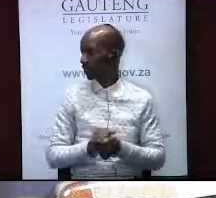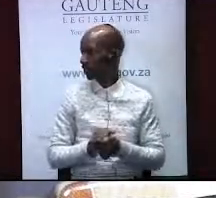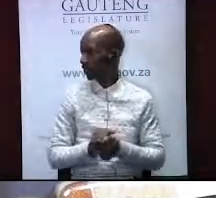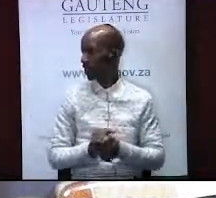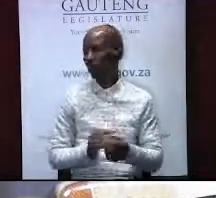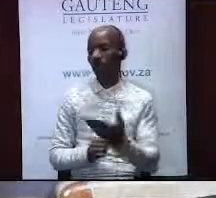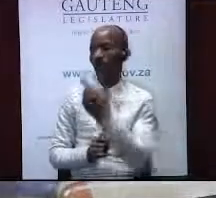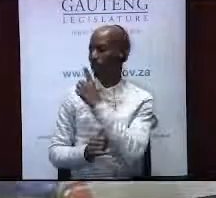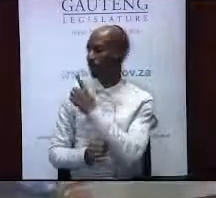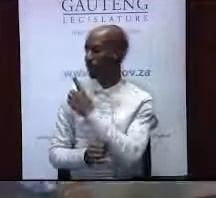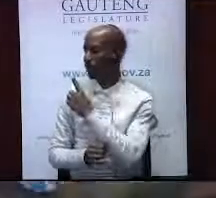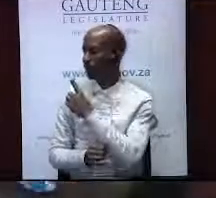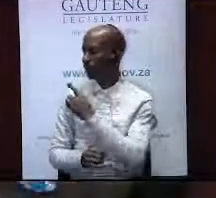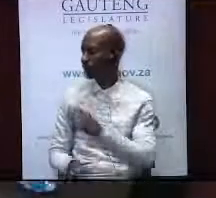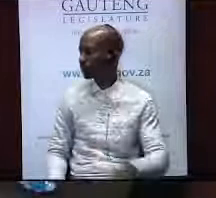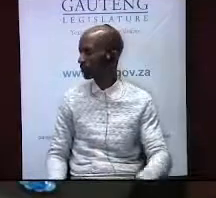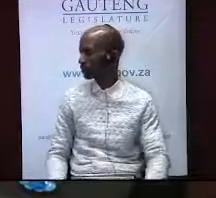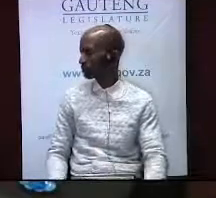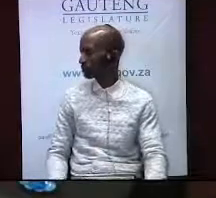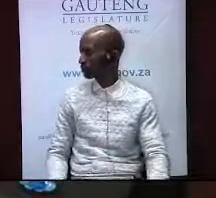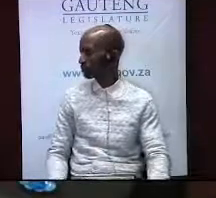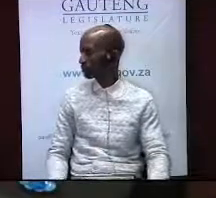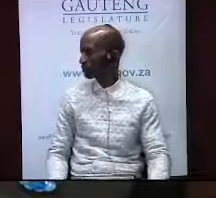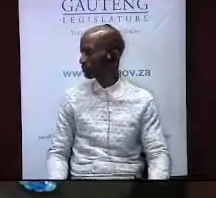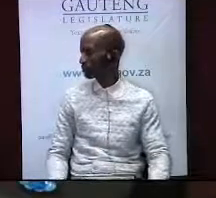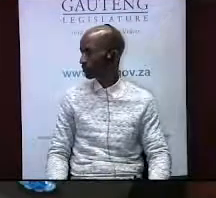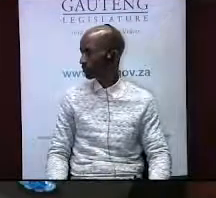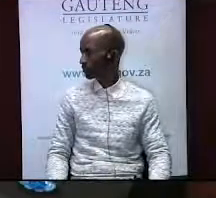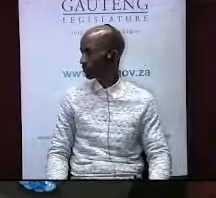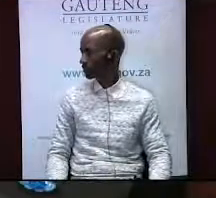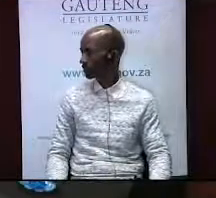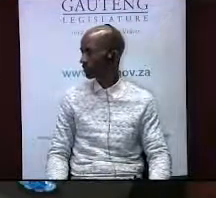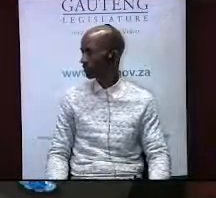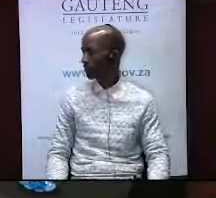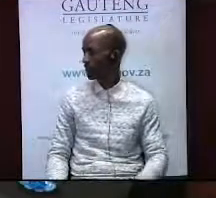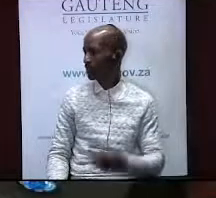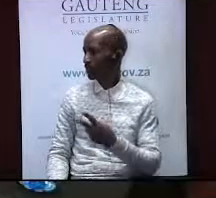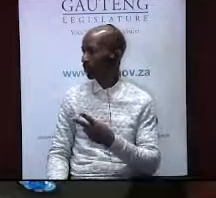see one on the side. One, two,